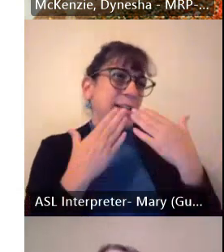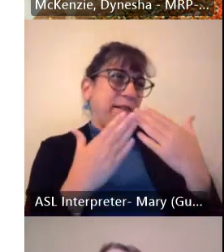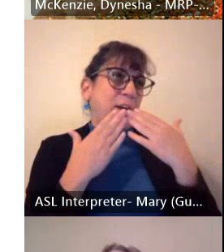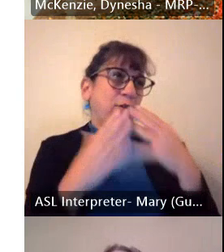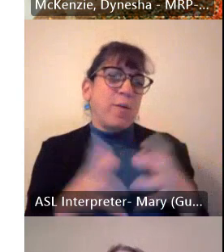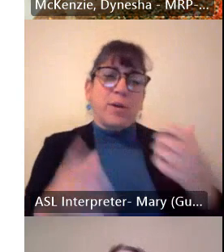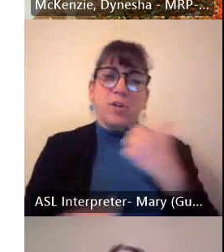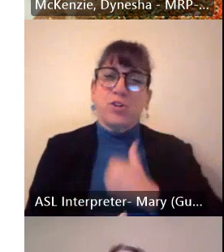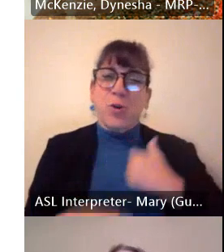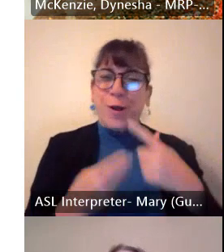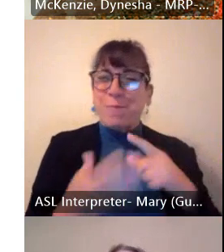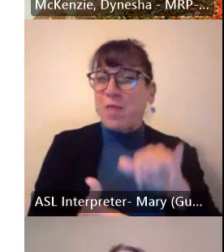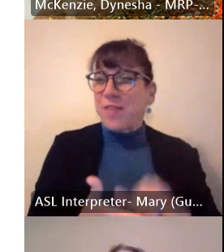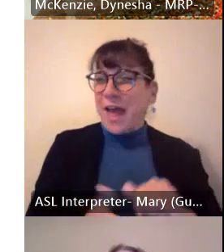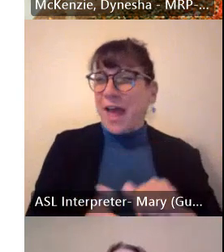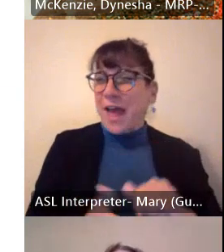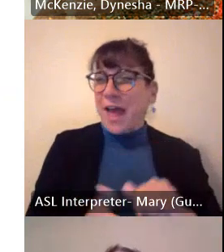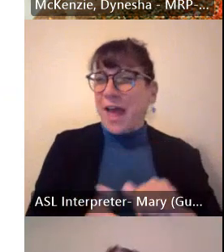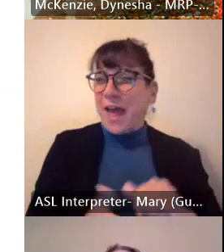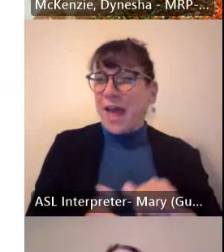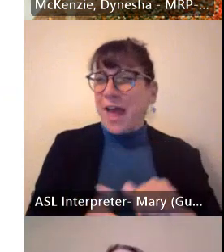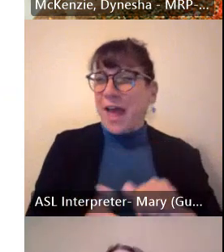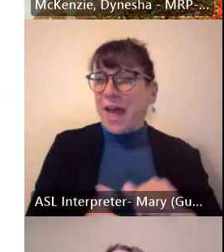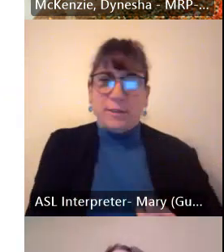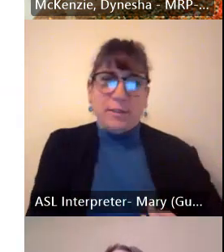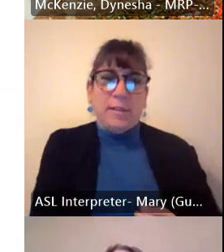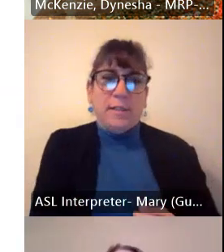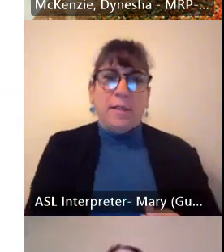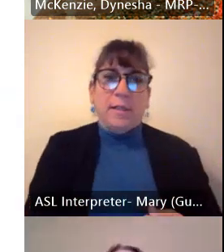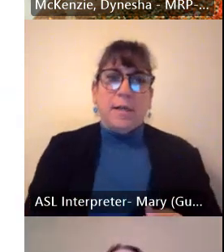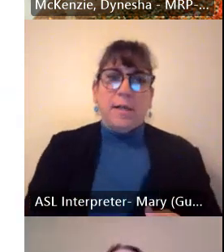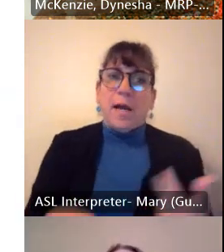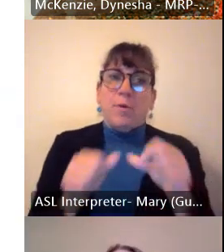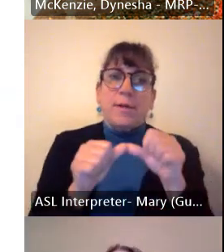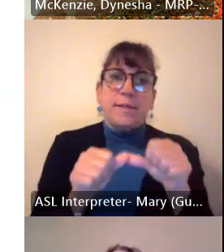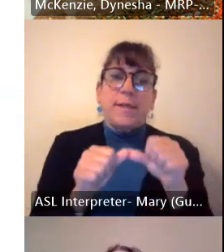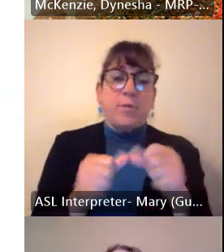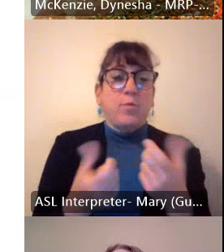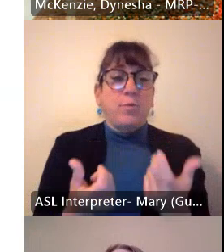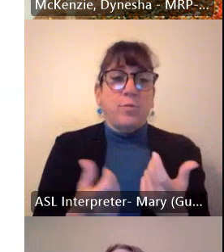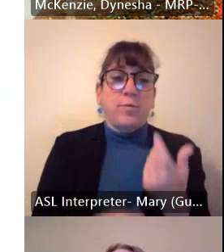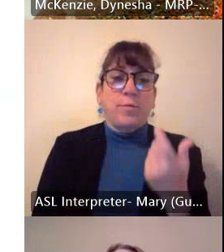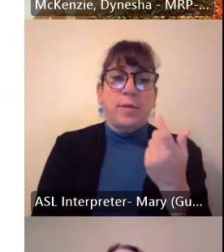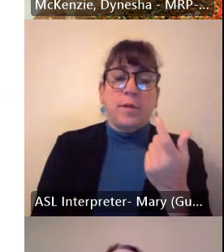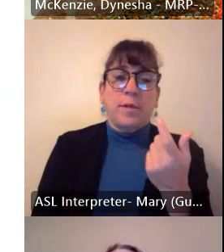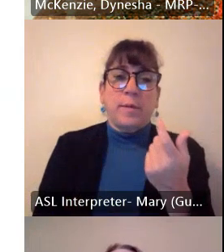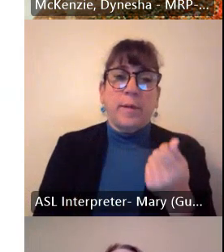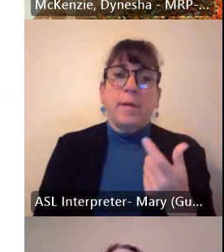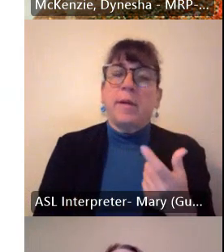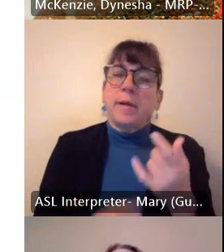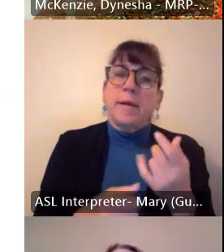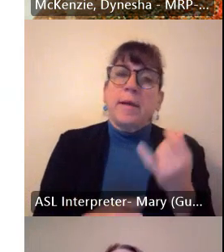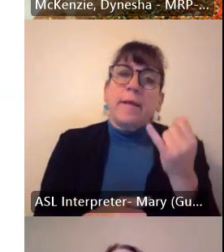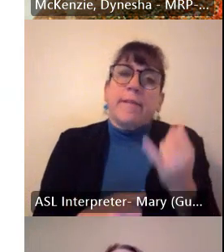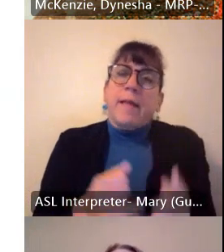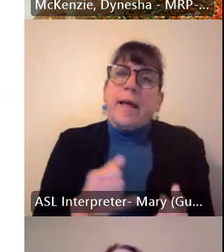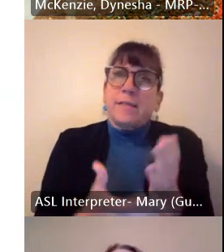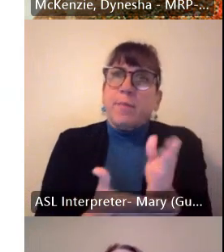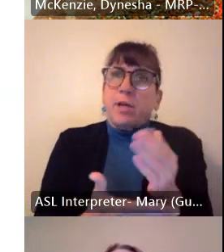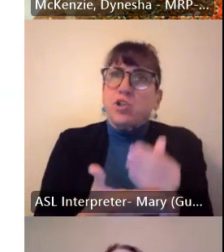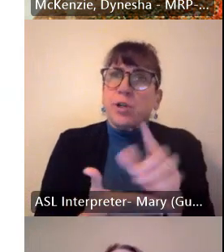Sorry about that. Right. I will keep smurfing a little bit. Yep. The last set of budget laws